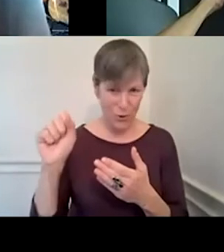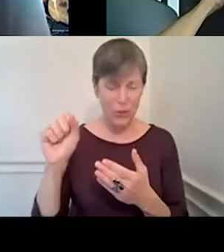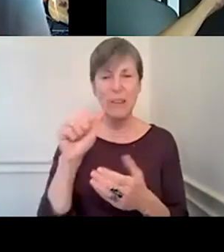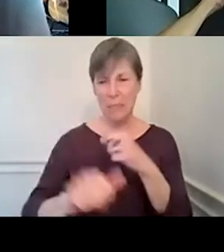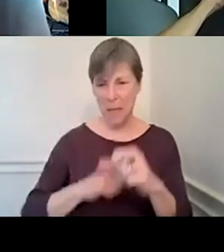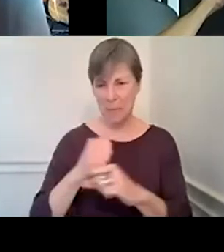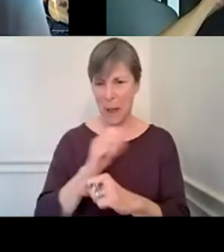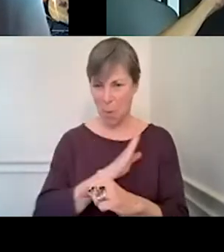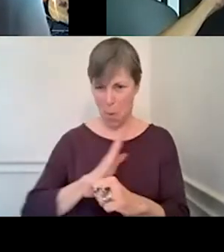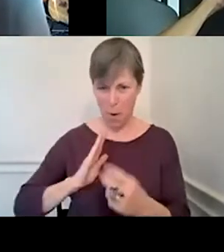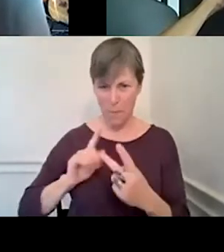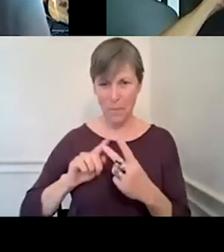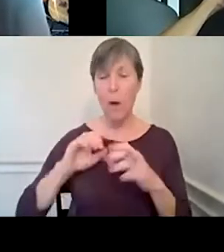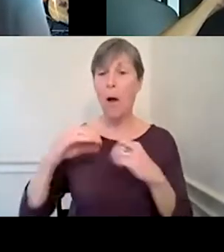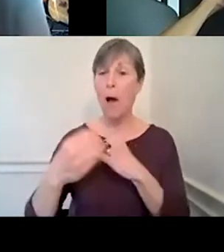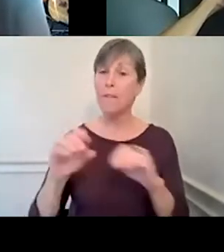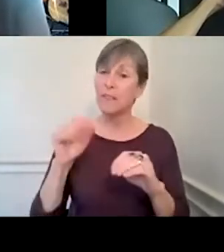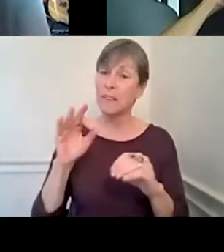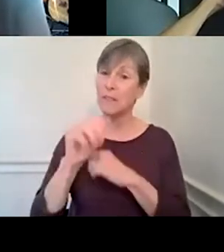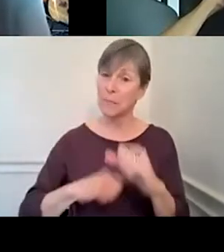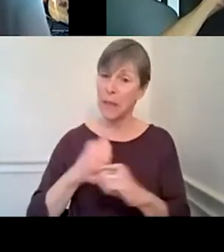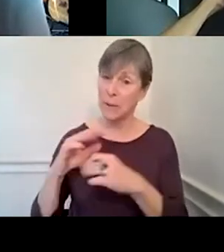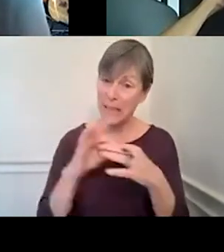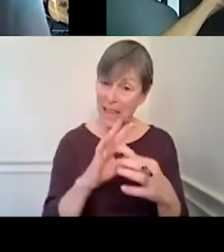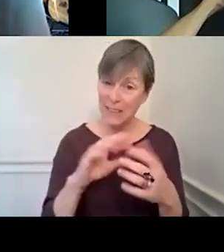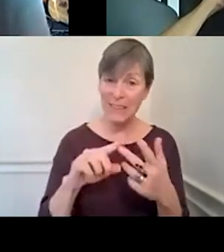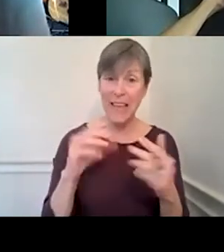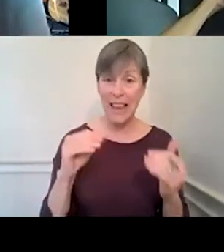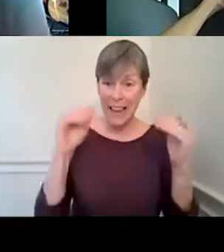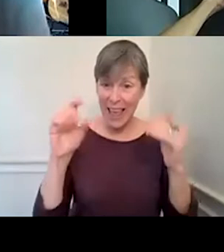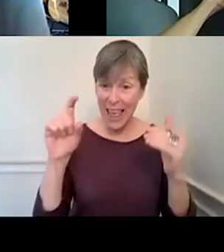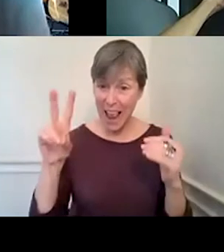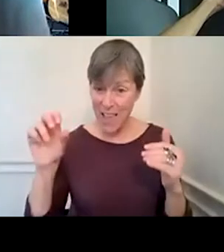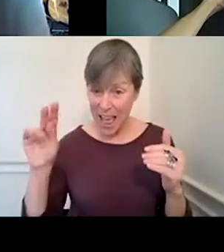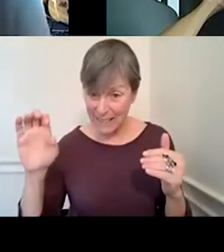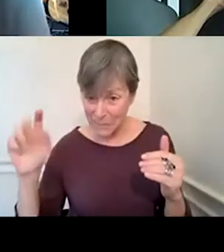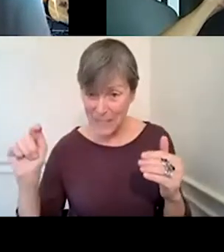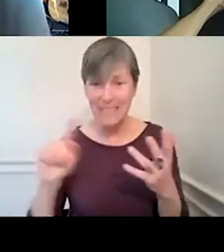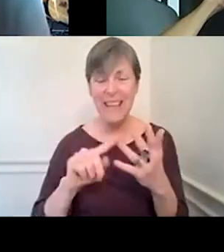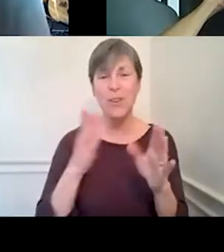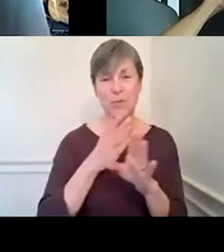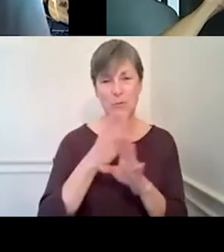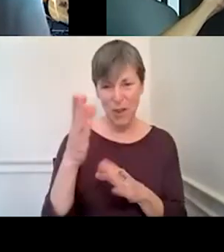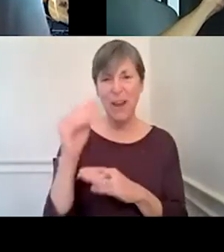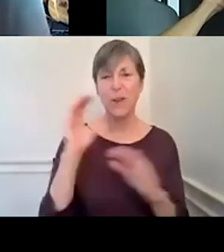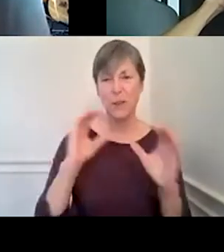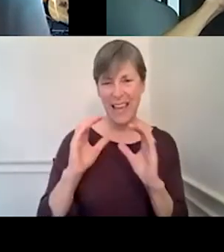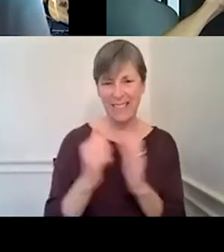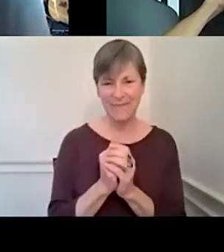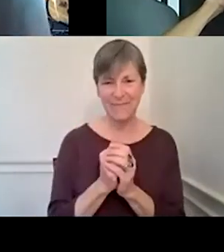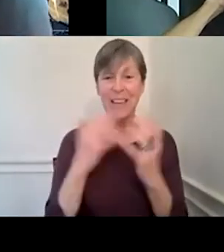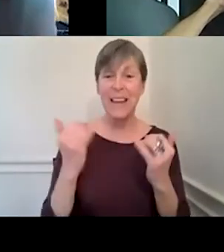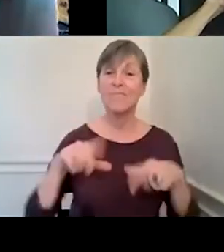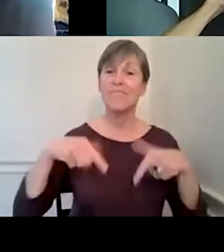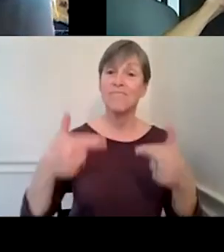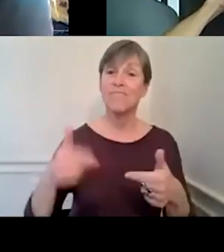of Advancement, Office of Career Services, and Office of Communication. With that, now I turn to former